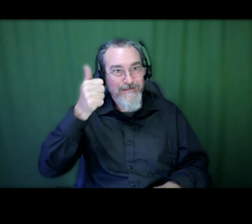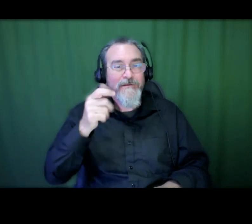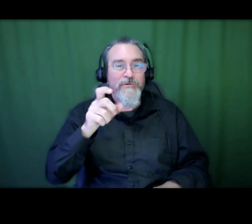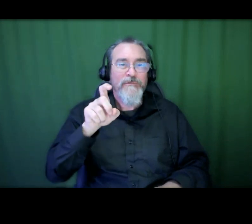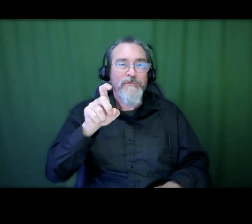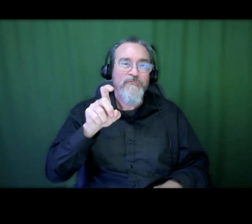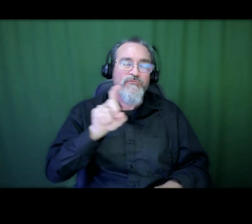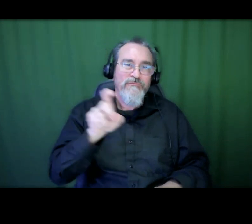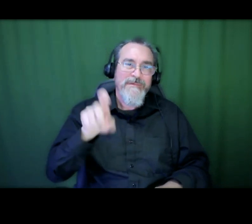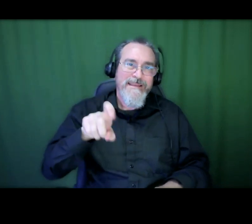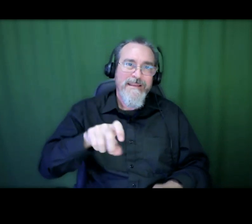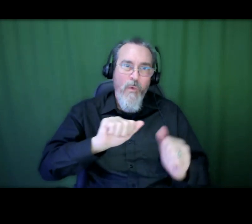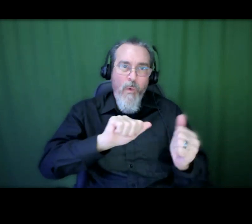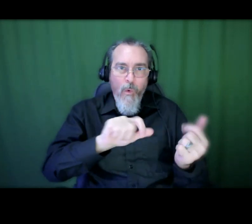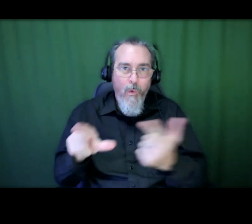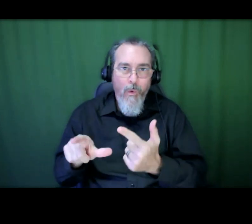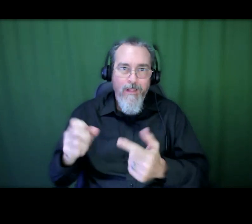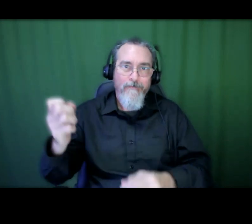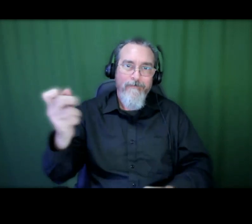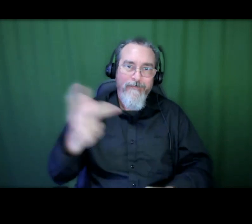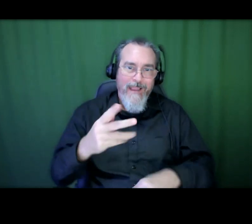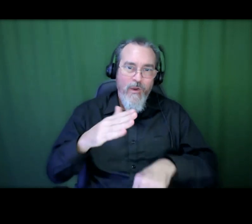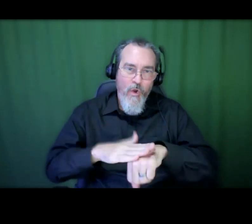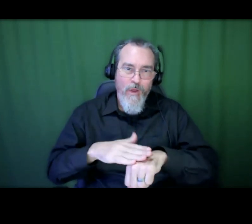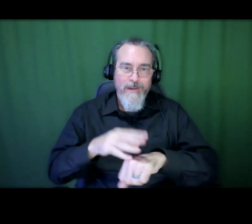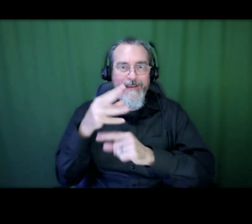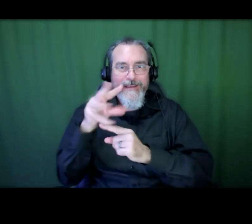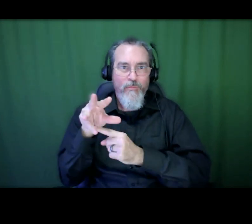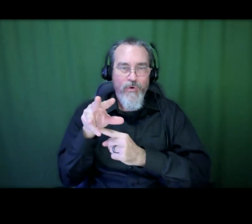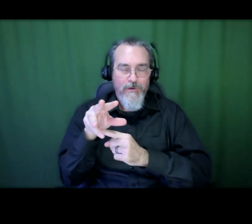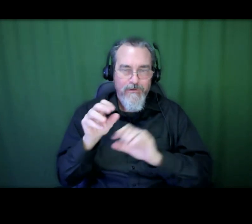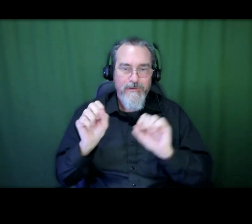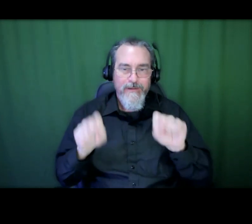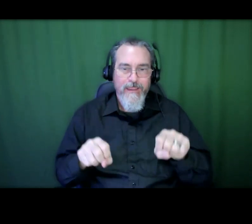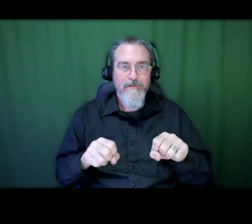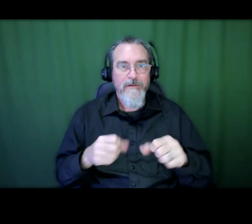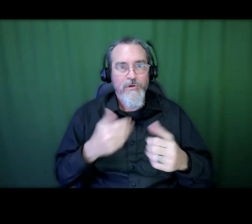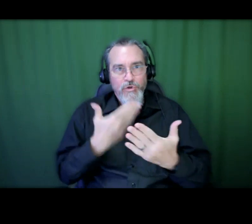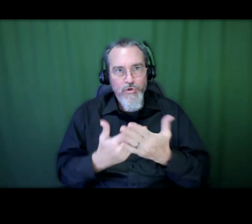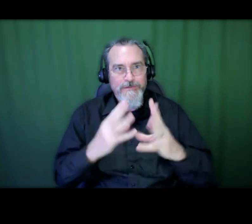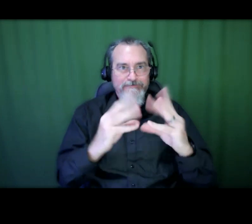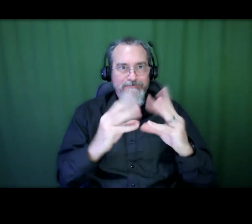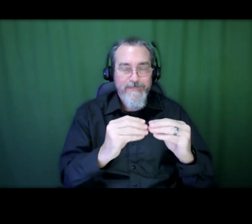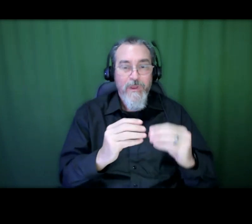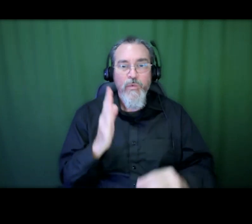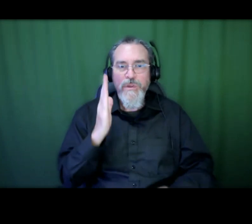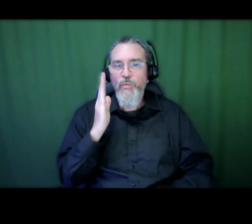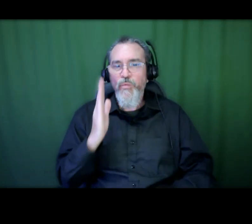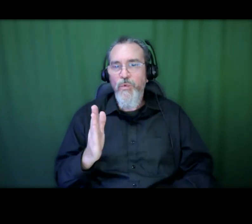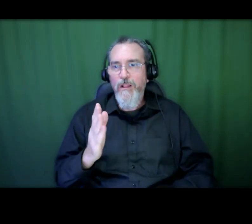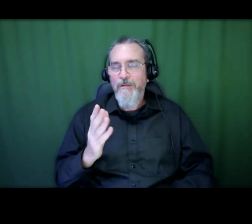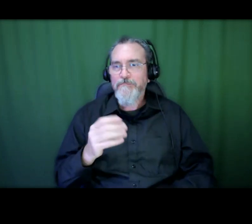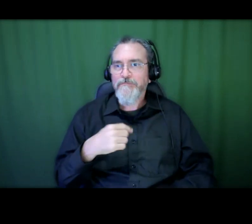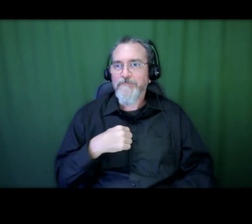everybody back on camera and have an engaging session. So we are going to, I think